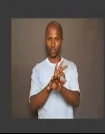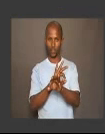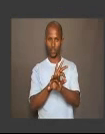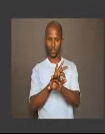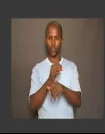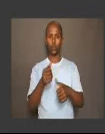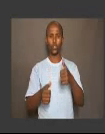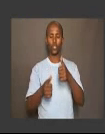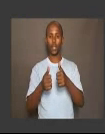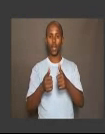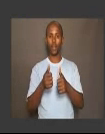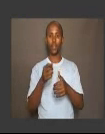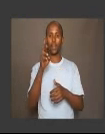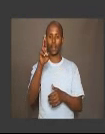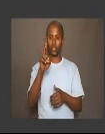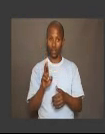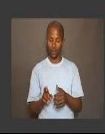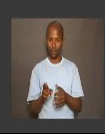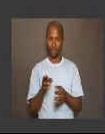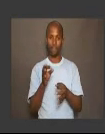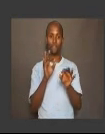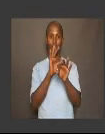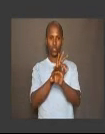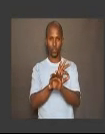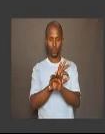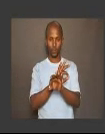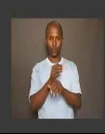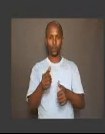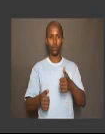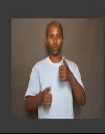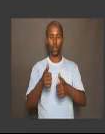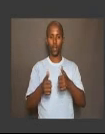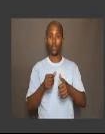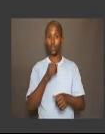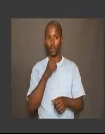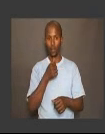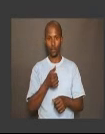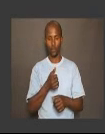Which are rational functions? Which are not?